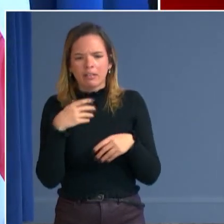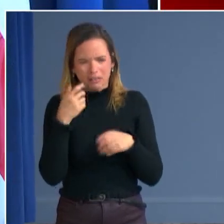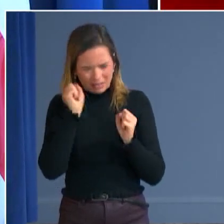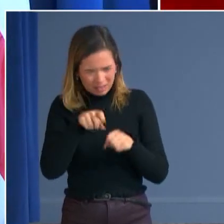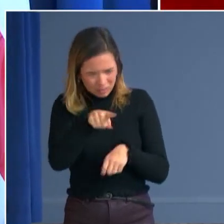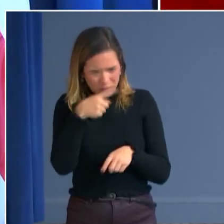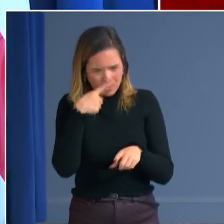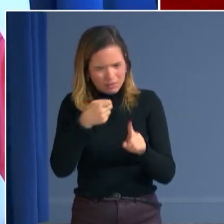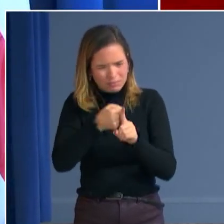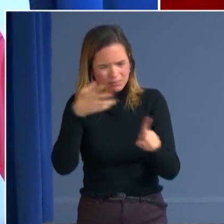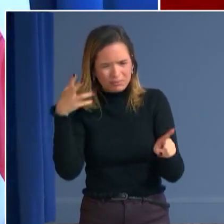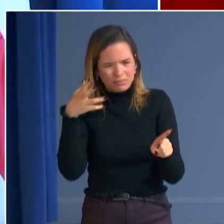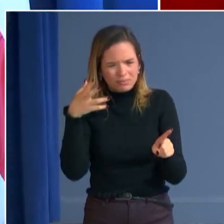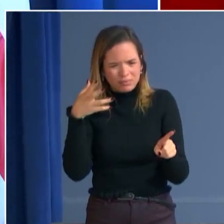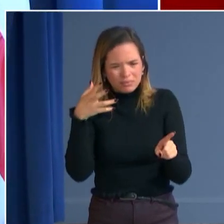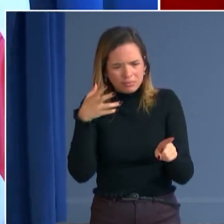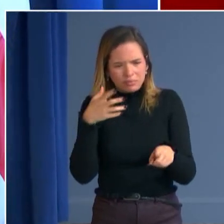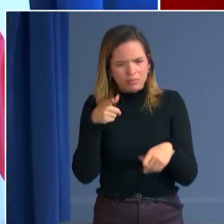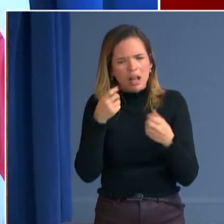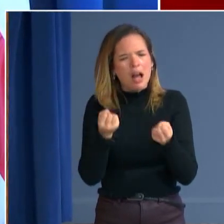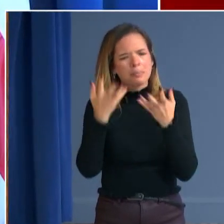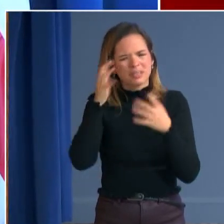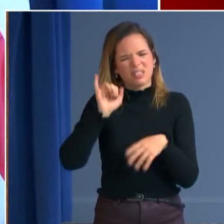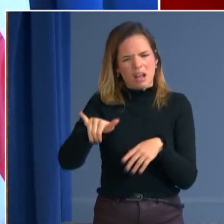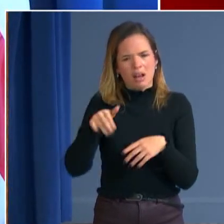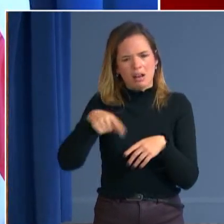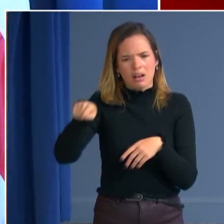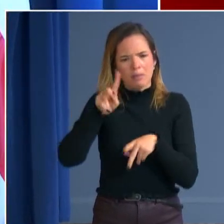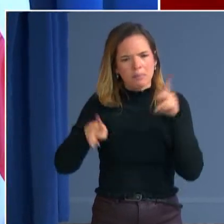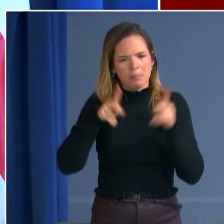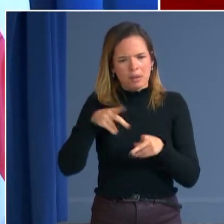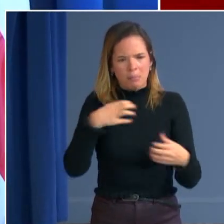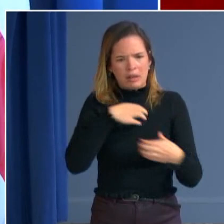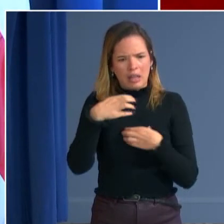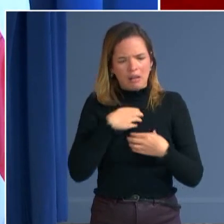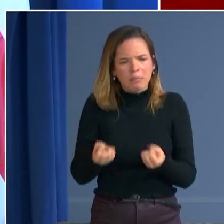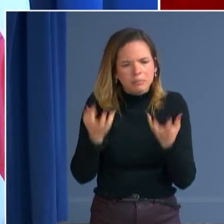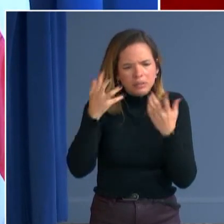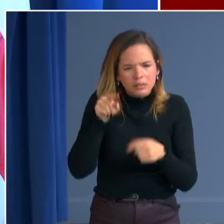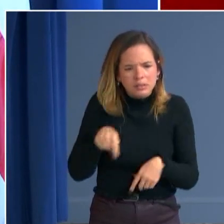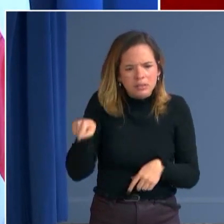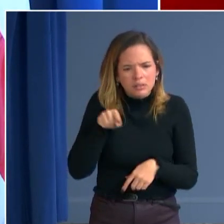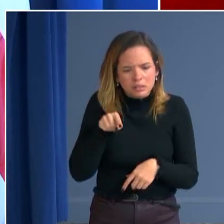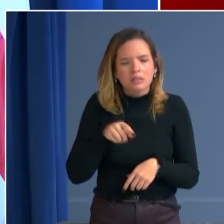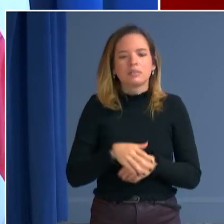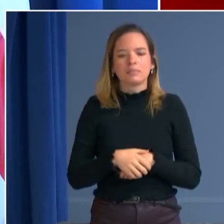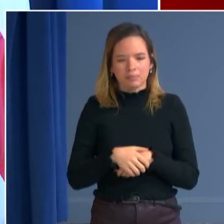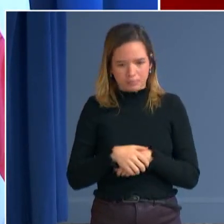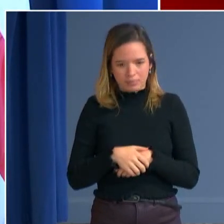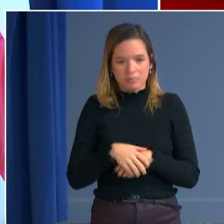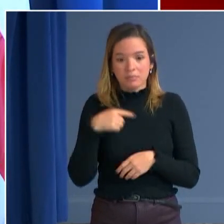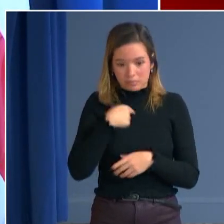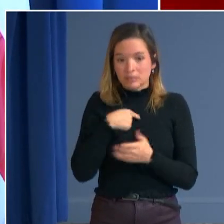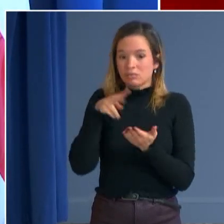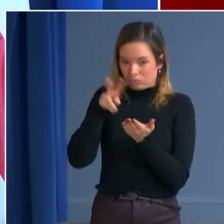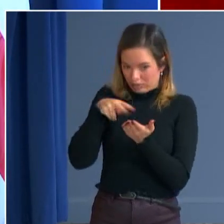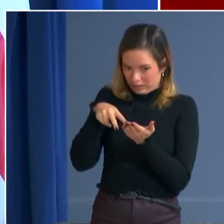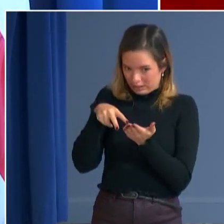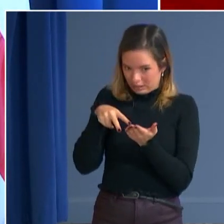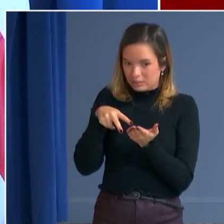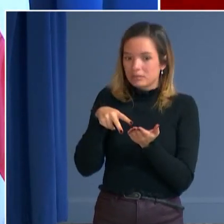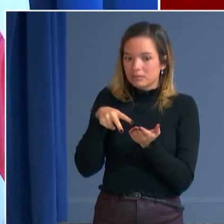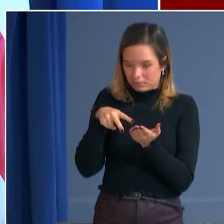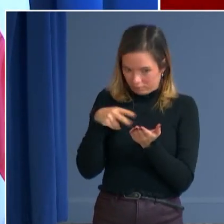if we look back to July, I guess it was, there have been 73 calls for service, but all of those calls, I mean, it run the